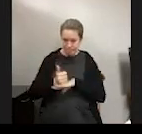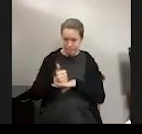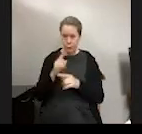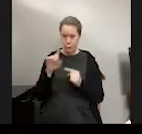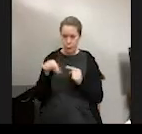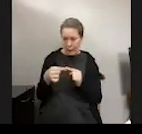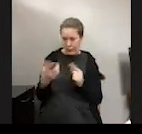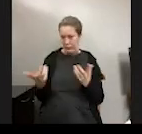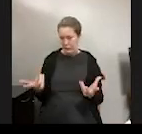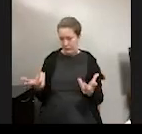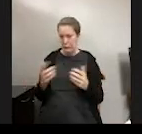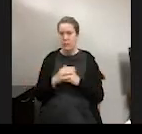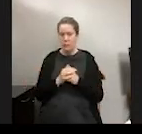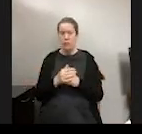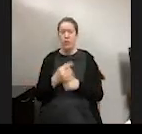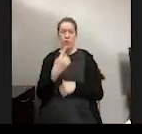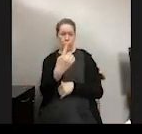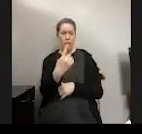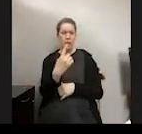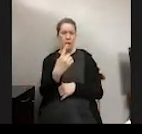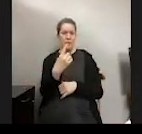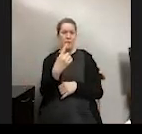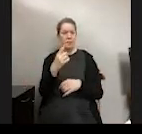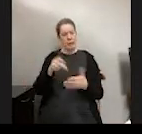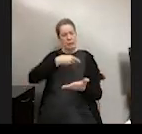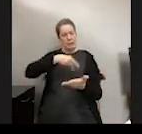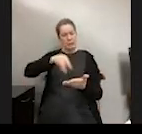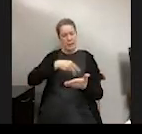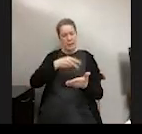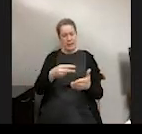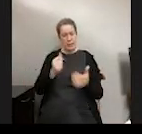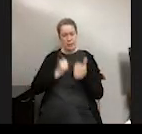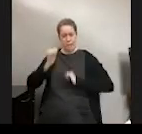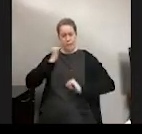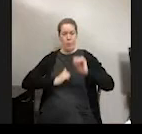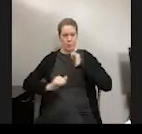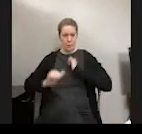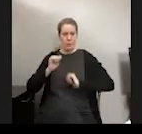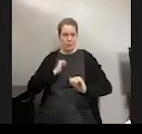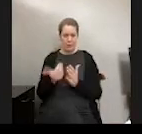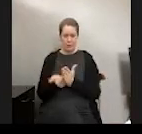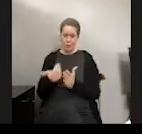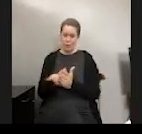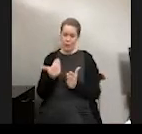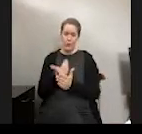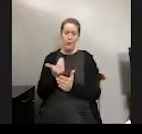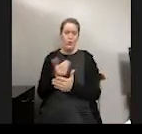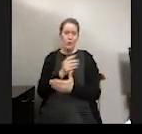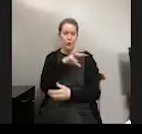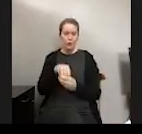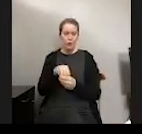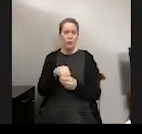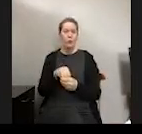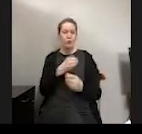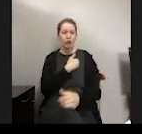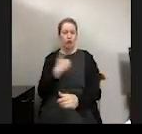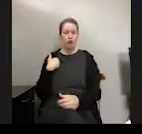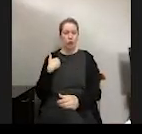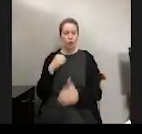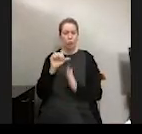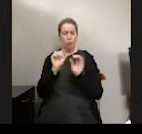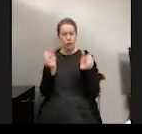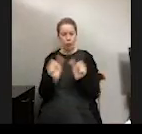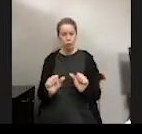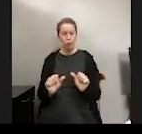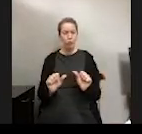them is actually a series of dance performances, which is very new as a Toronto Sculpture Garden idea. And so they had to decide